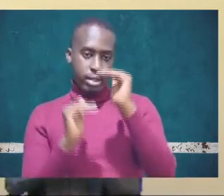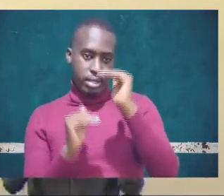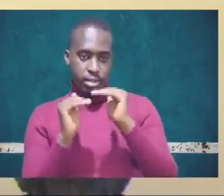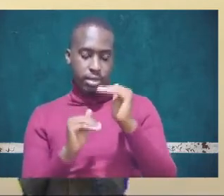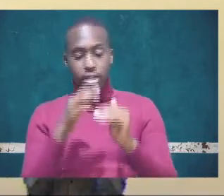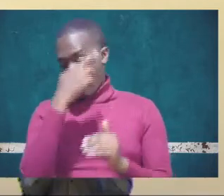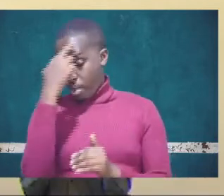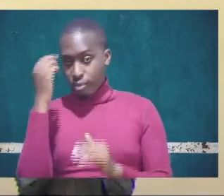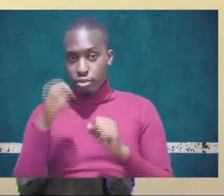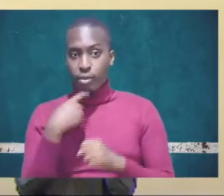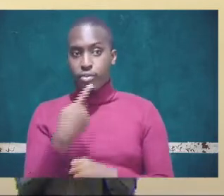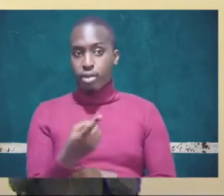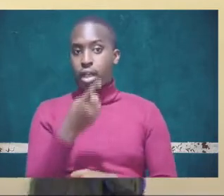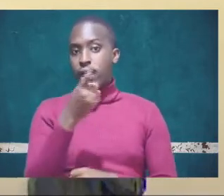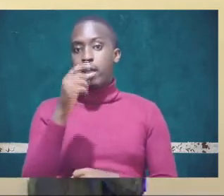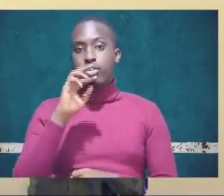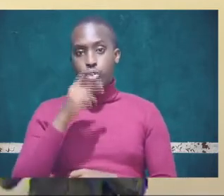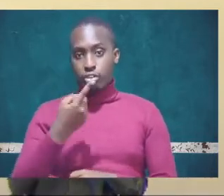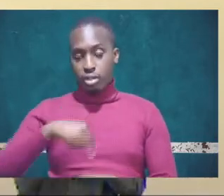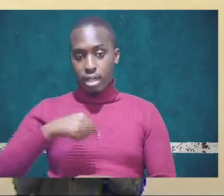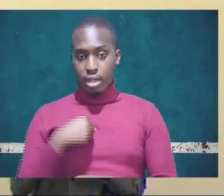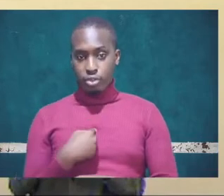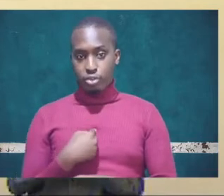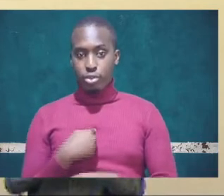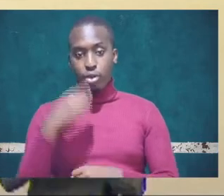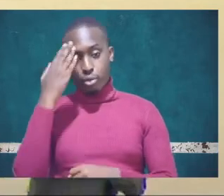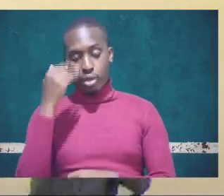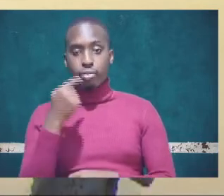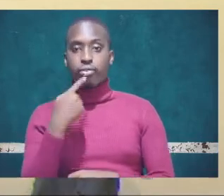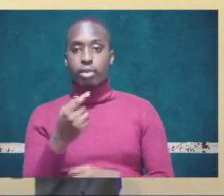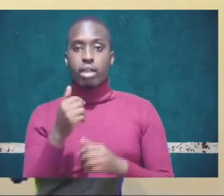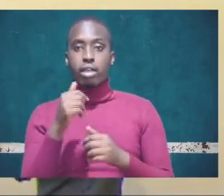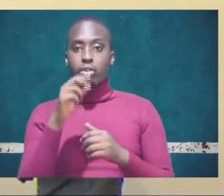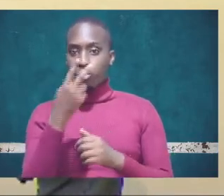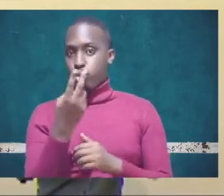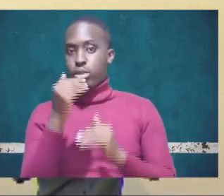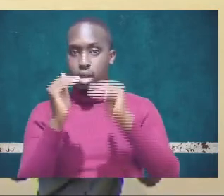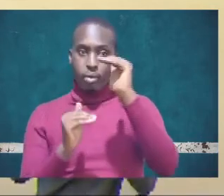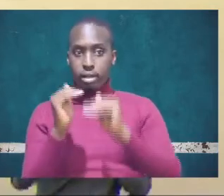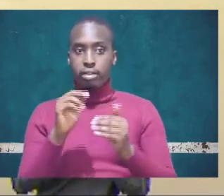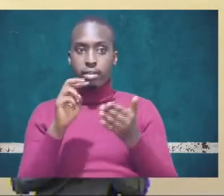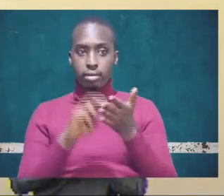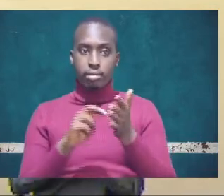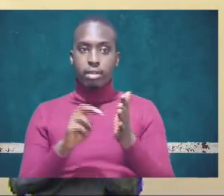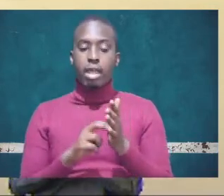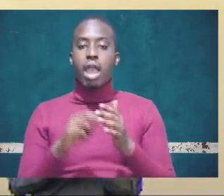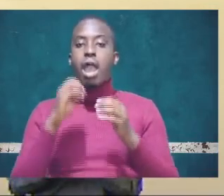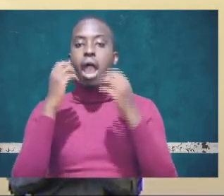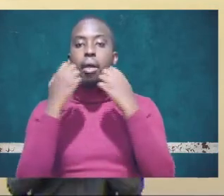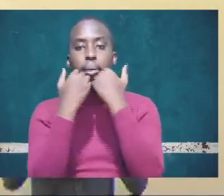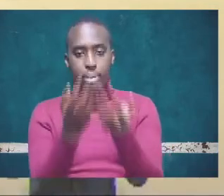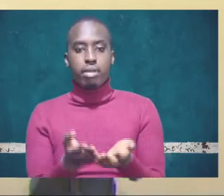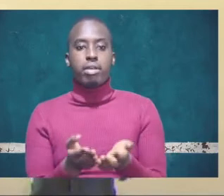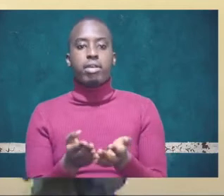That's why I can say the set of solutions for my two statements of inequality, it is an empty set because we don't